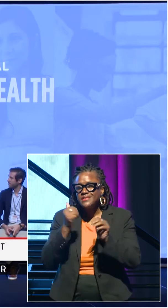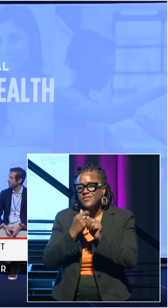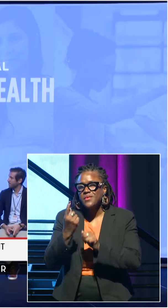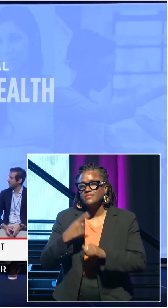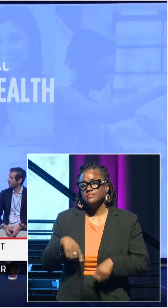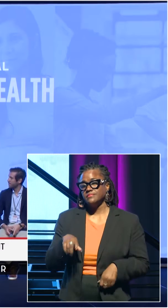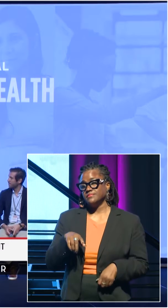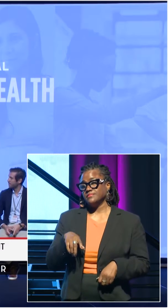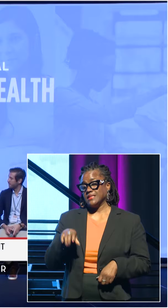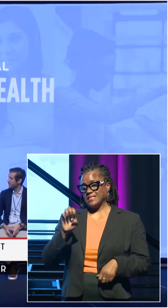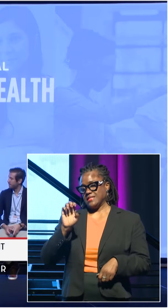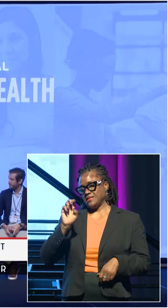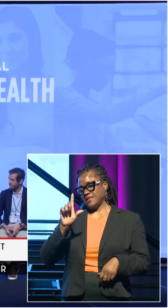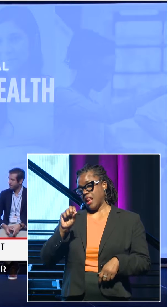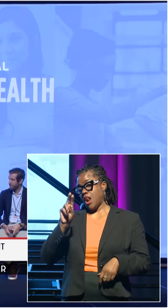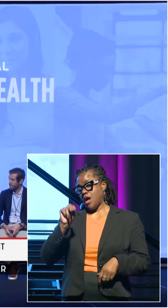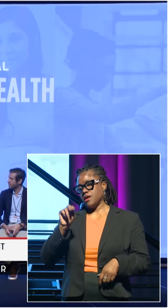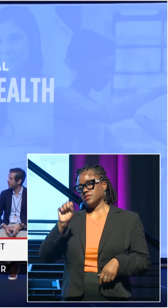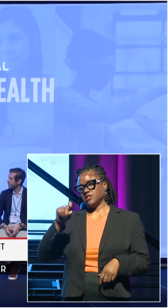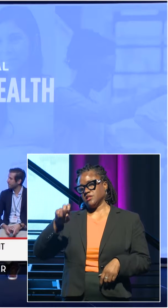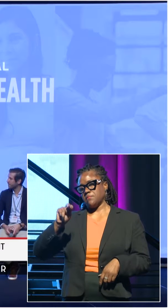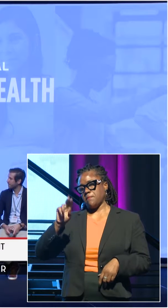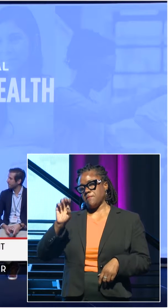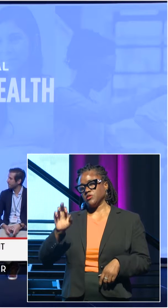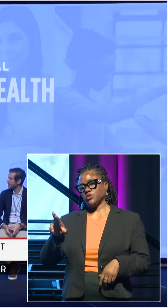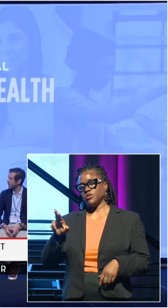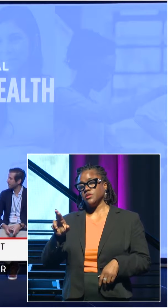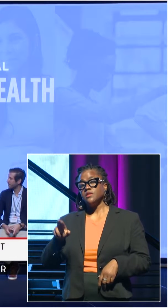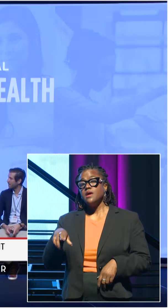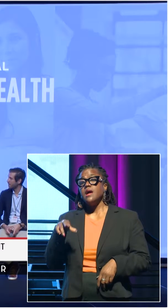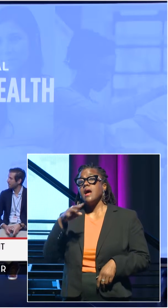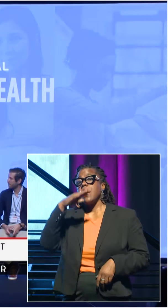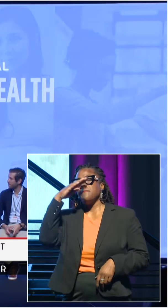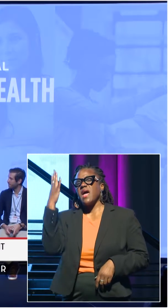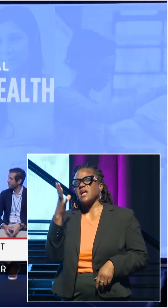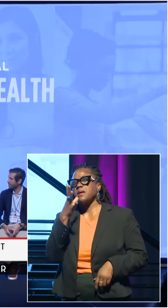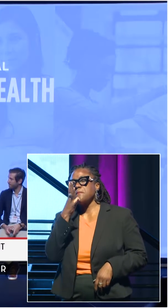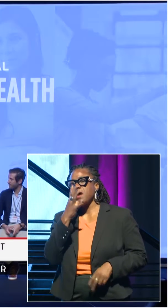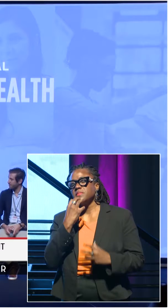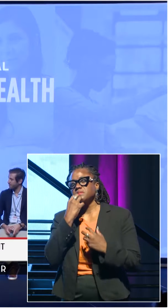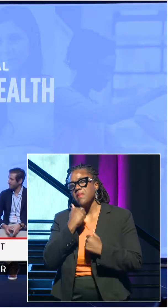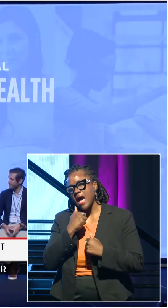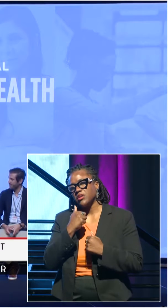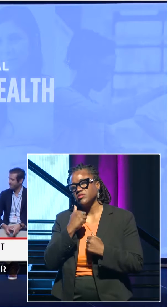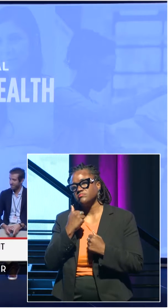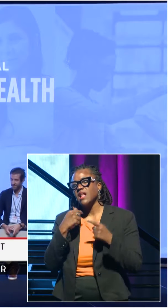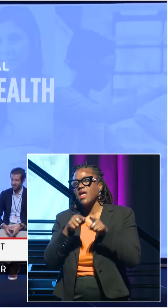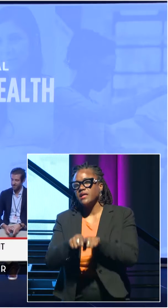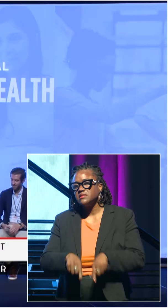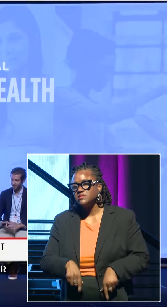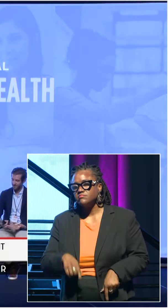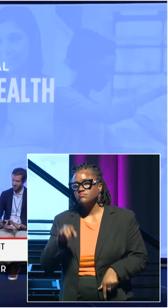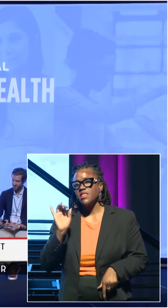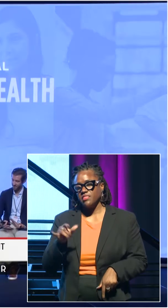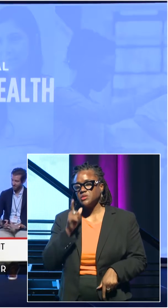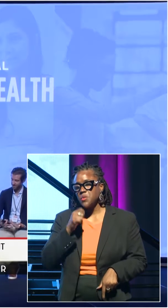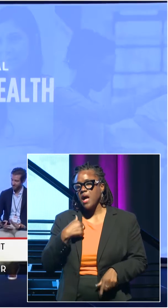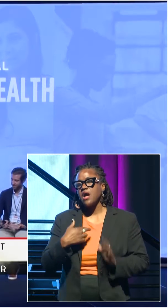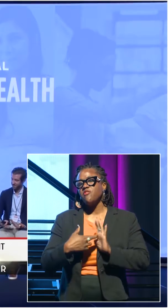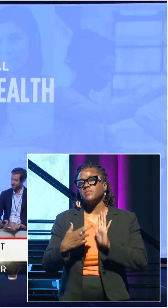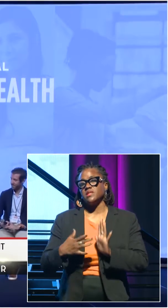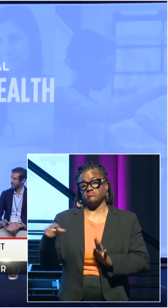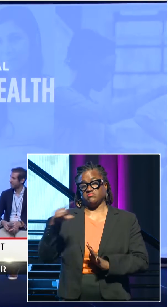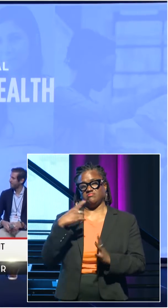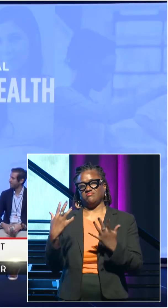name is Milan Spencer. I am representing Black Mamas Matter Alliance. Thank you. Black Mamas